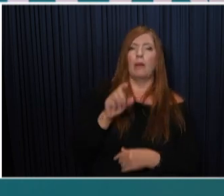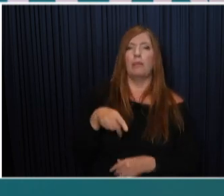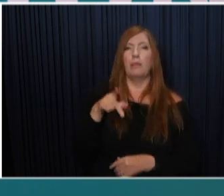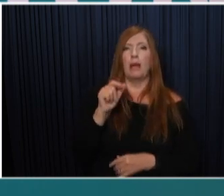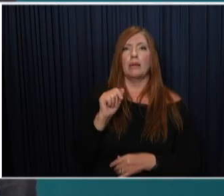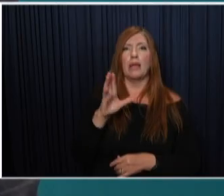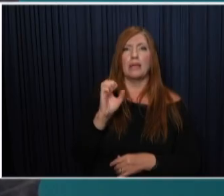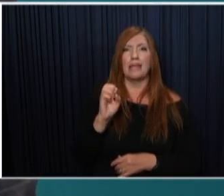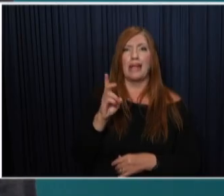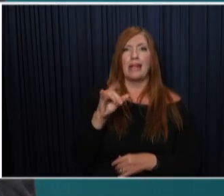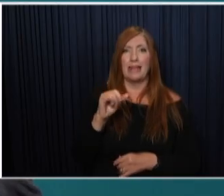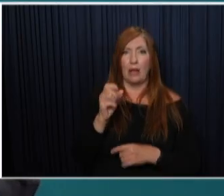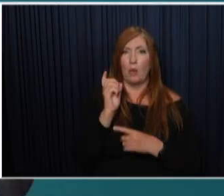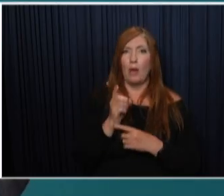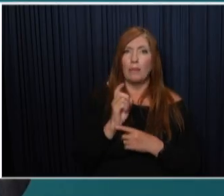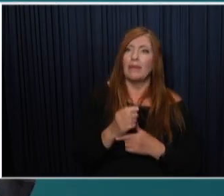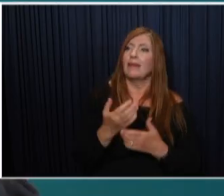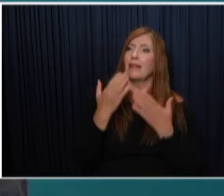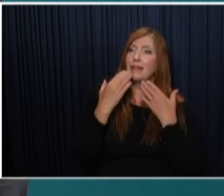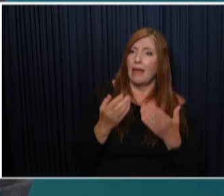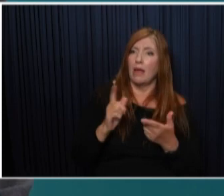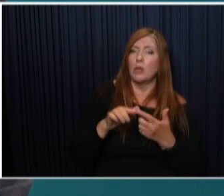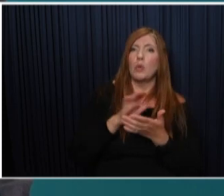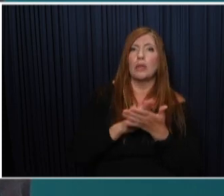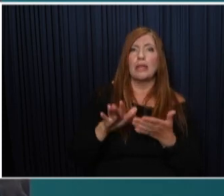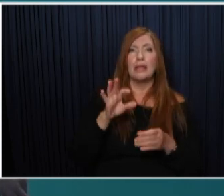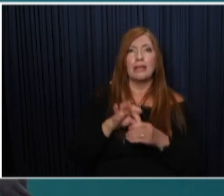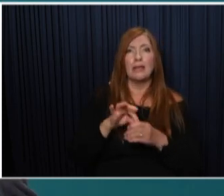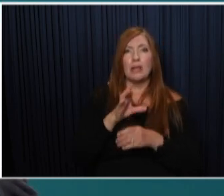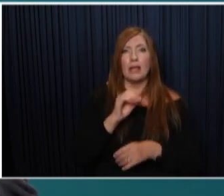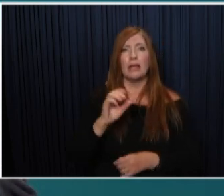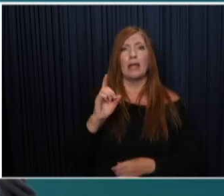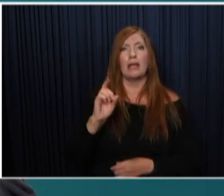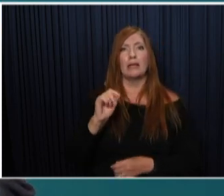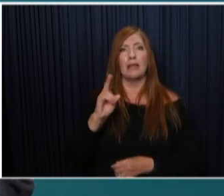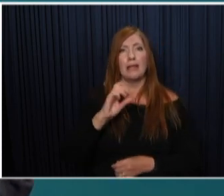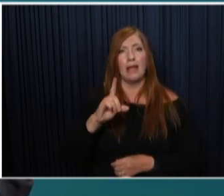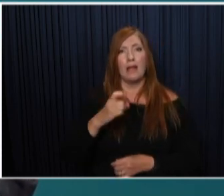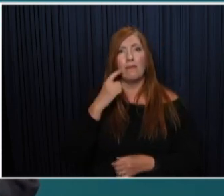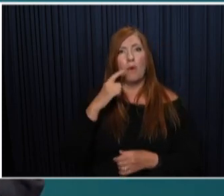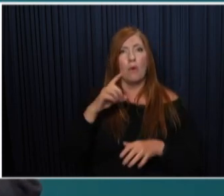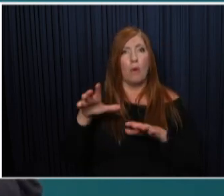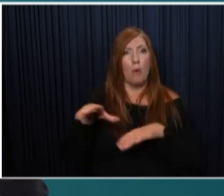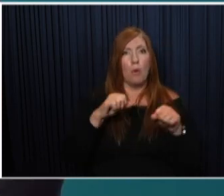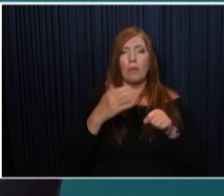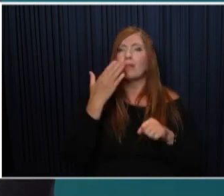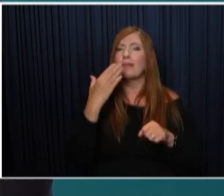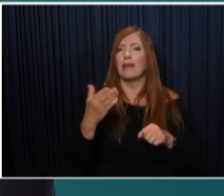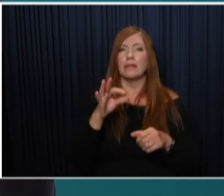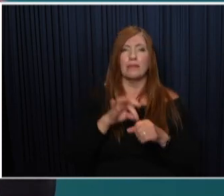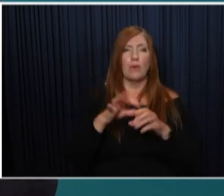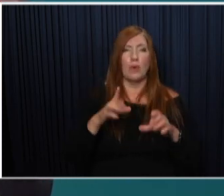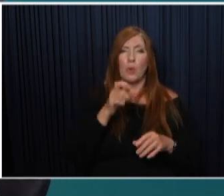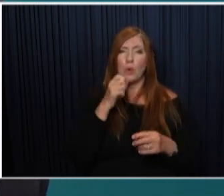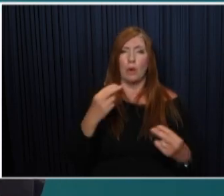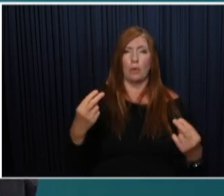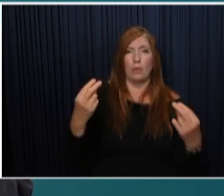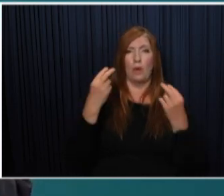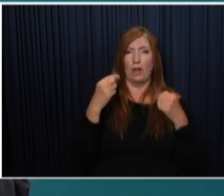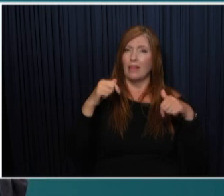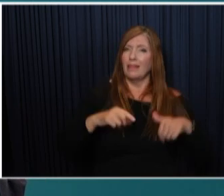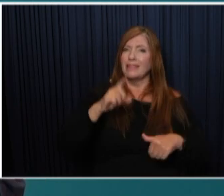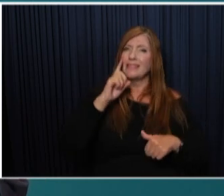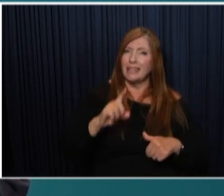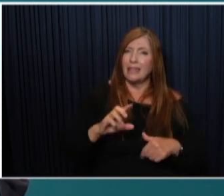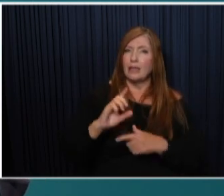Well, thank you also to Clean Elections and Danielle for hosting this, and thank you to the voters for tuning in. This is democracy